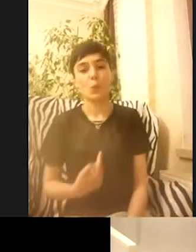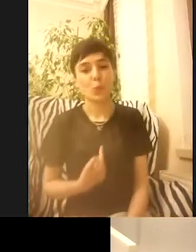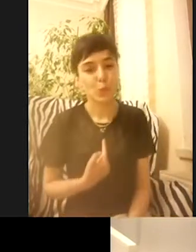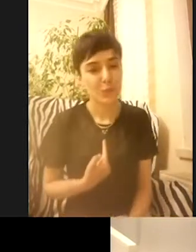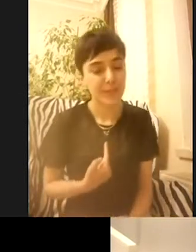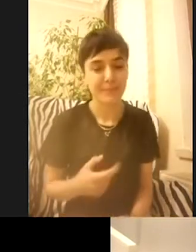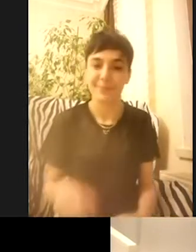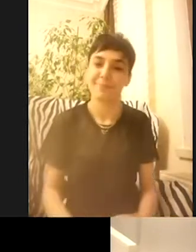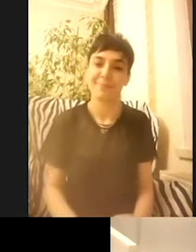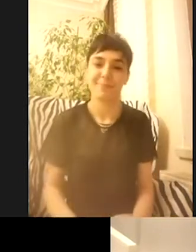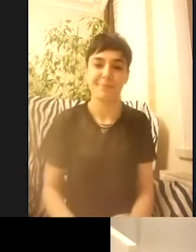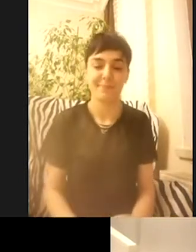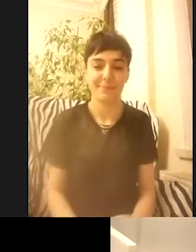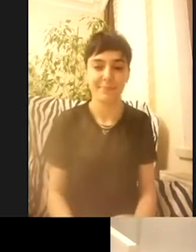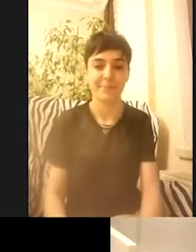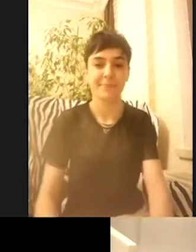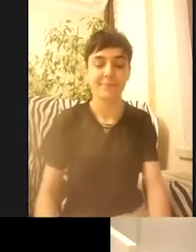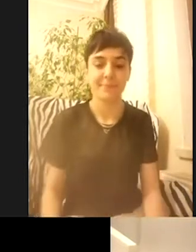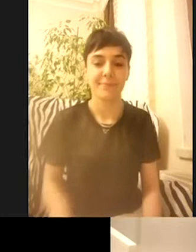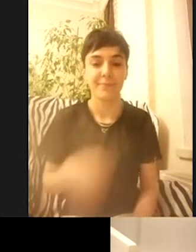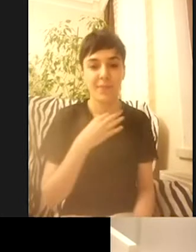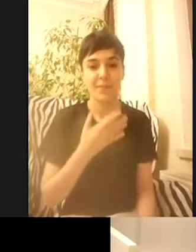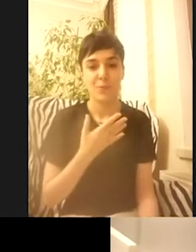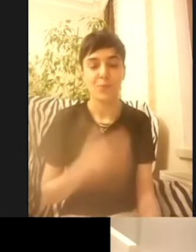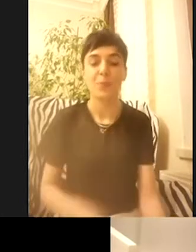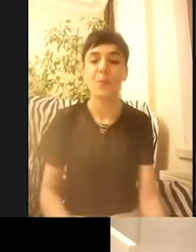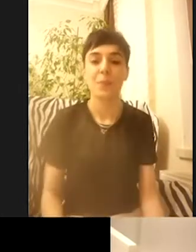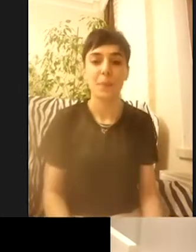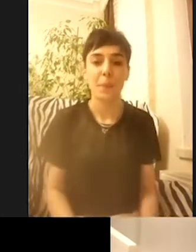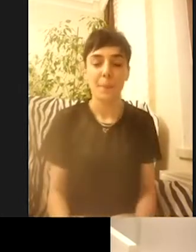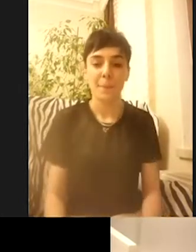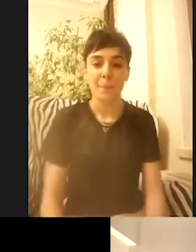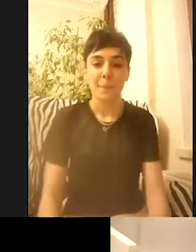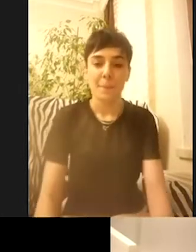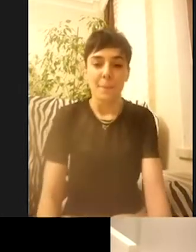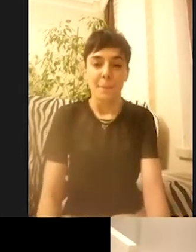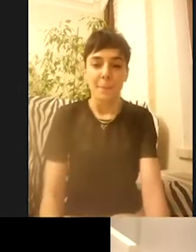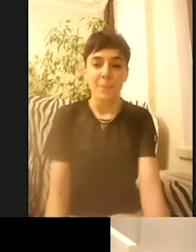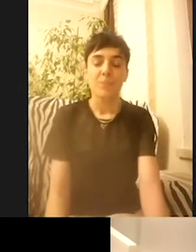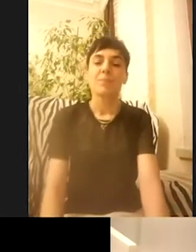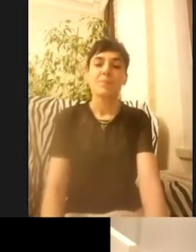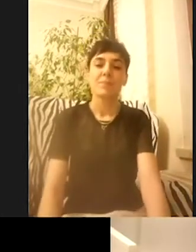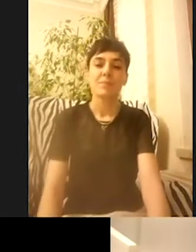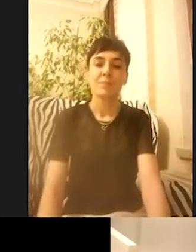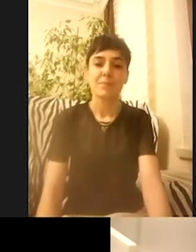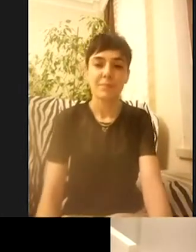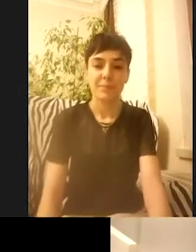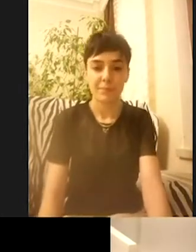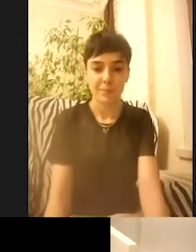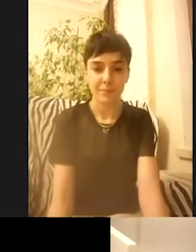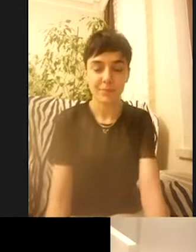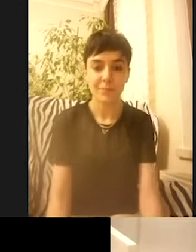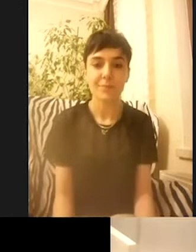Yeah, thank you. And maybe that also is a moment to do an extra shout out to everybody who is here tonight with